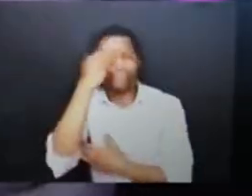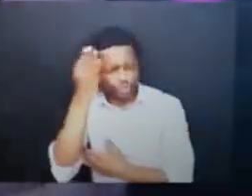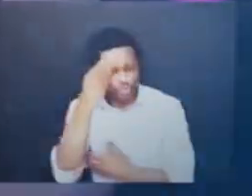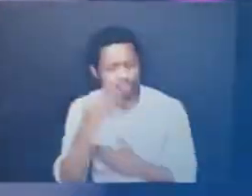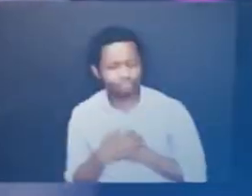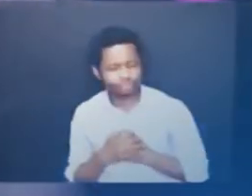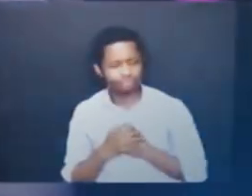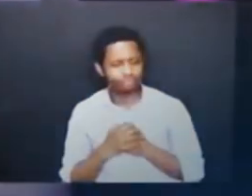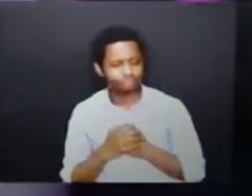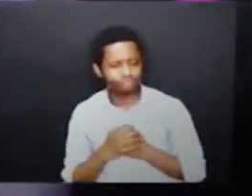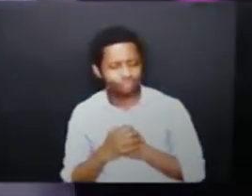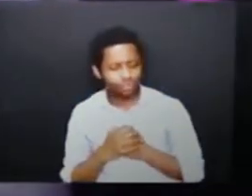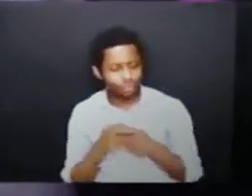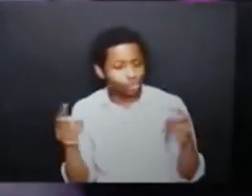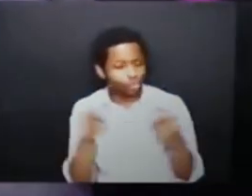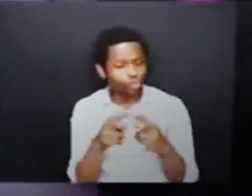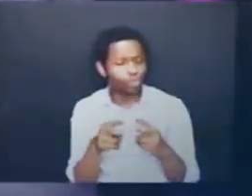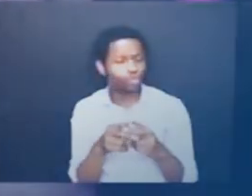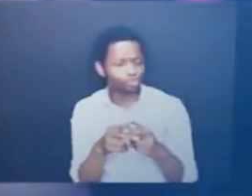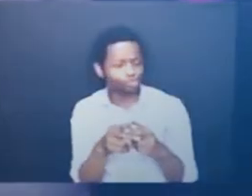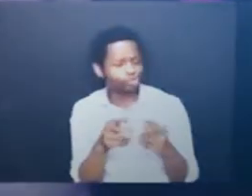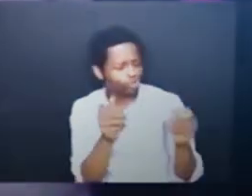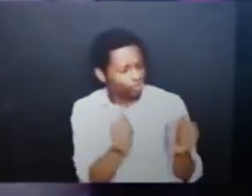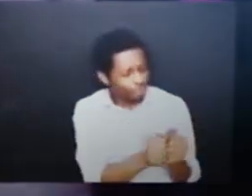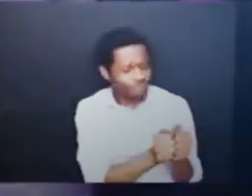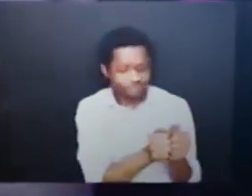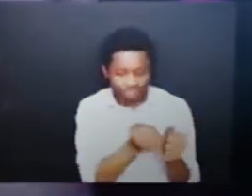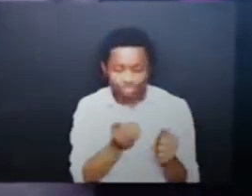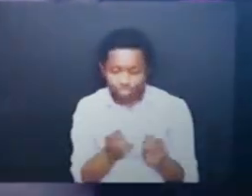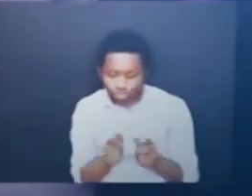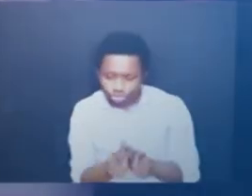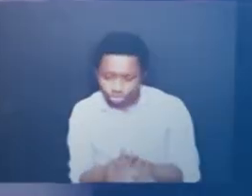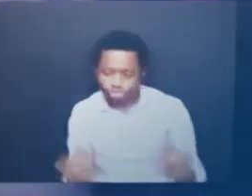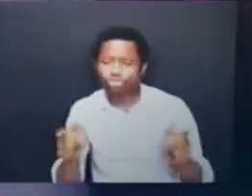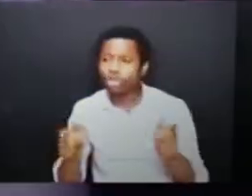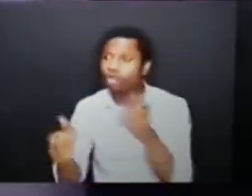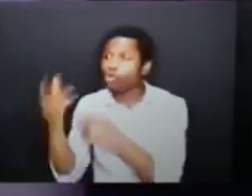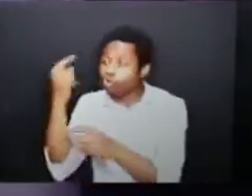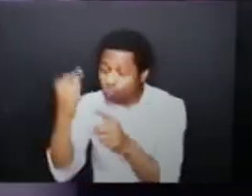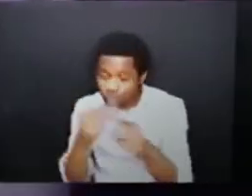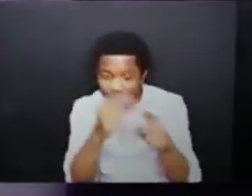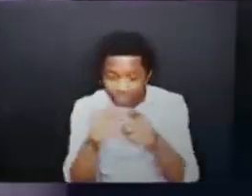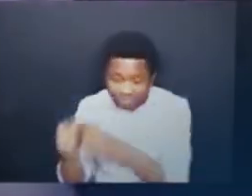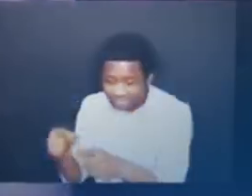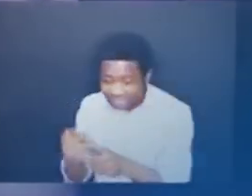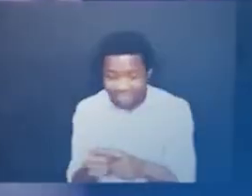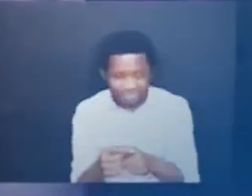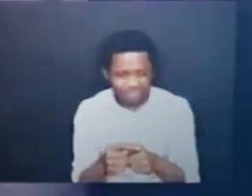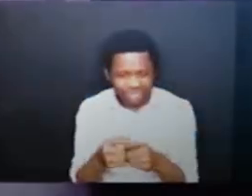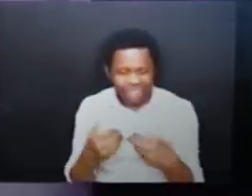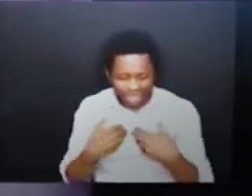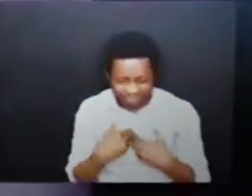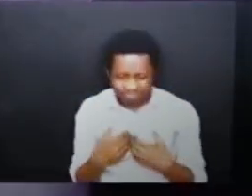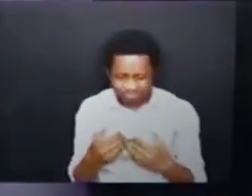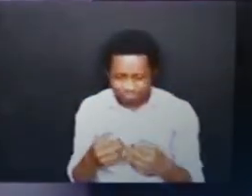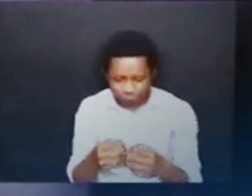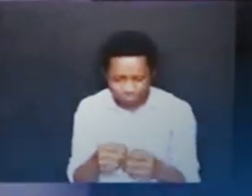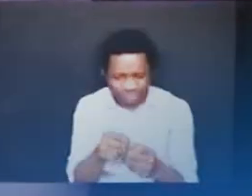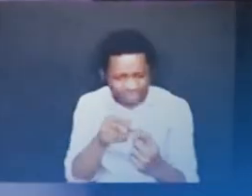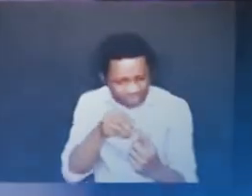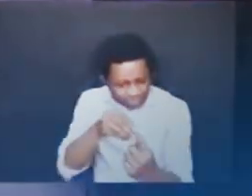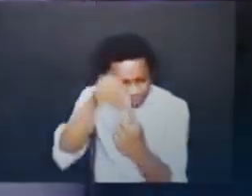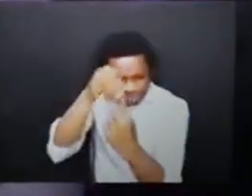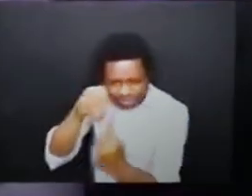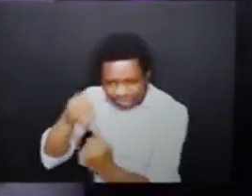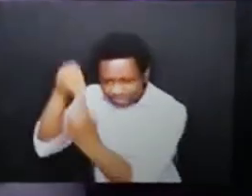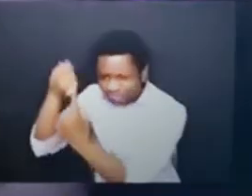So apart from the general word of God that gives us wisdom and reveals his will and plan for us, he has specific plans for every one of